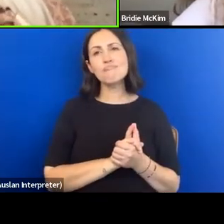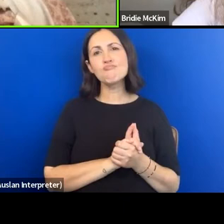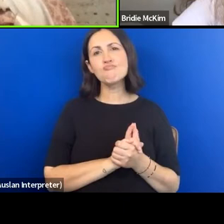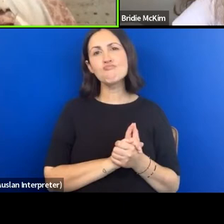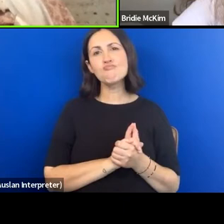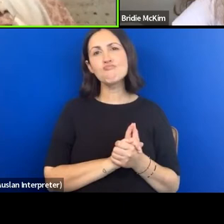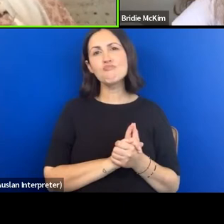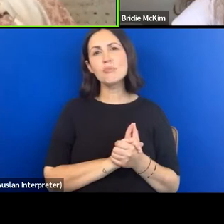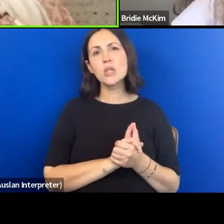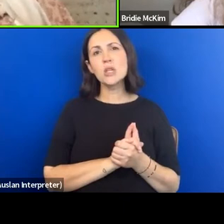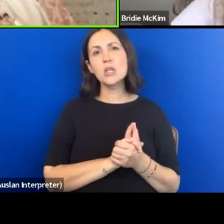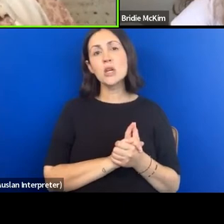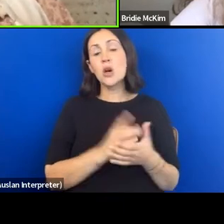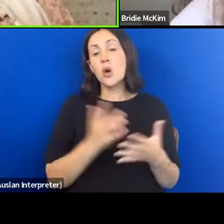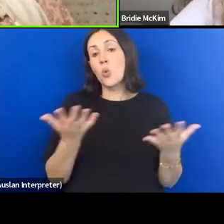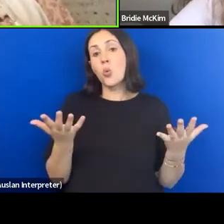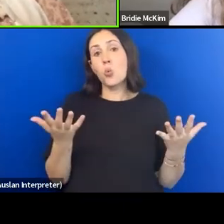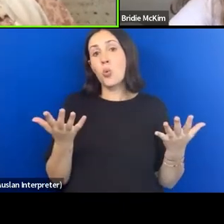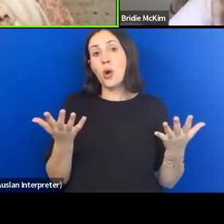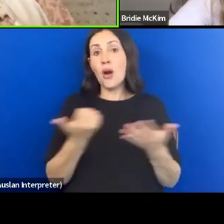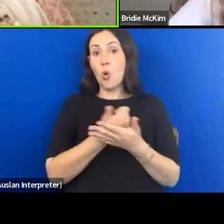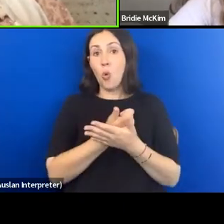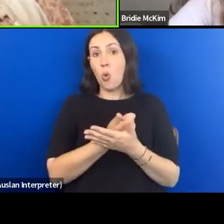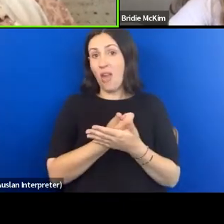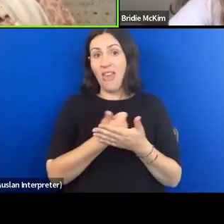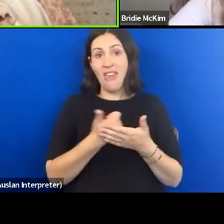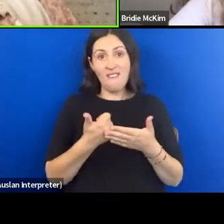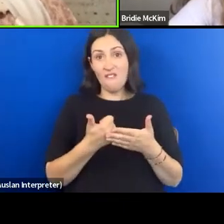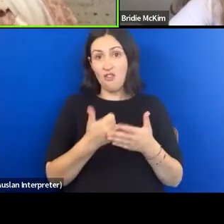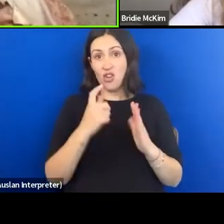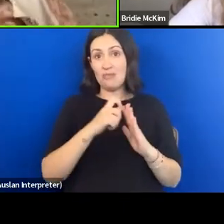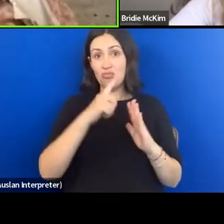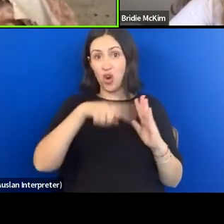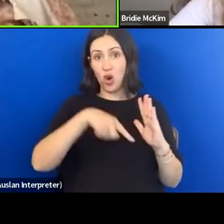you know, every project sort of